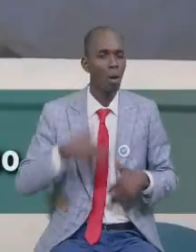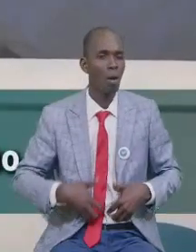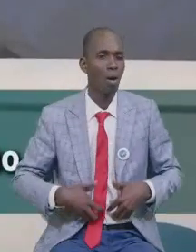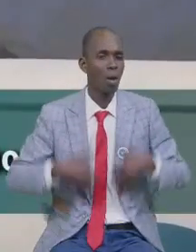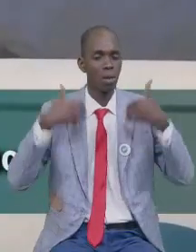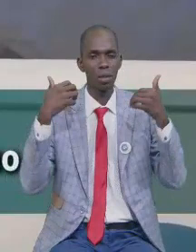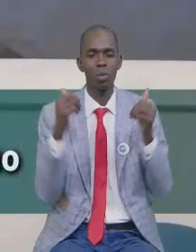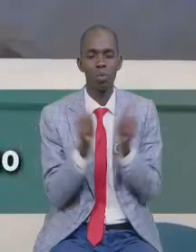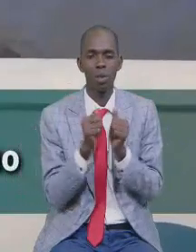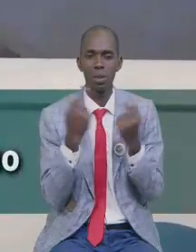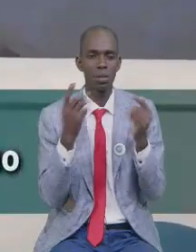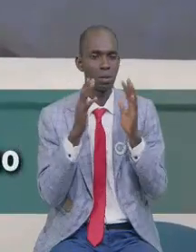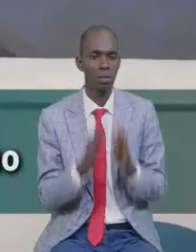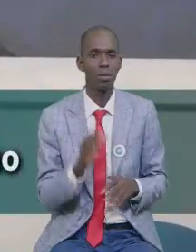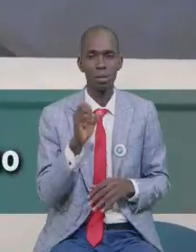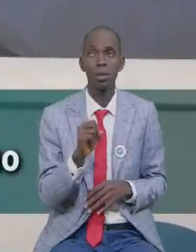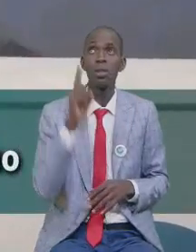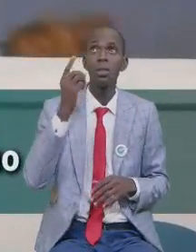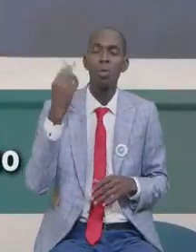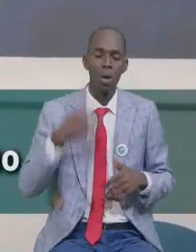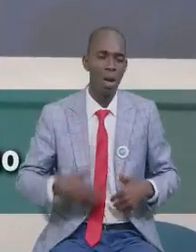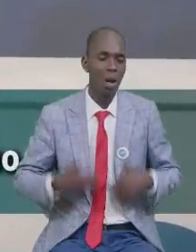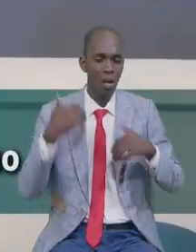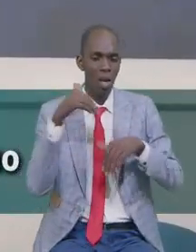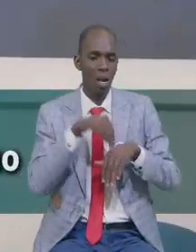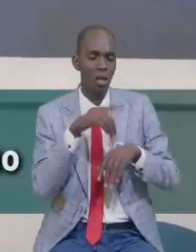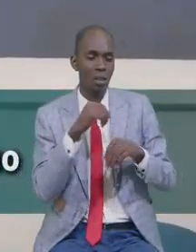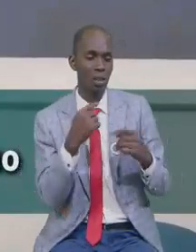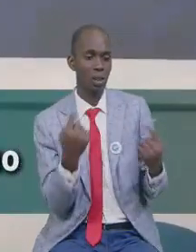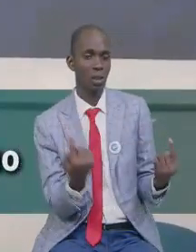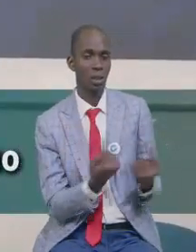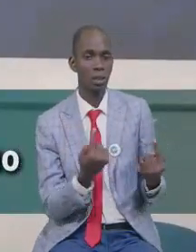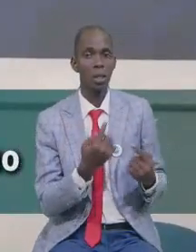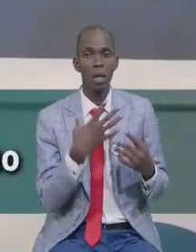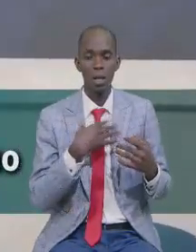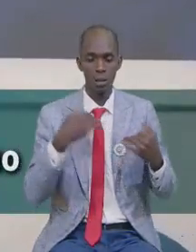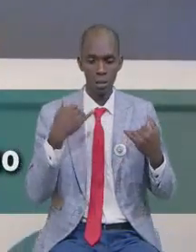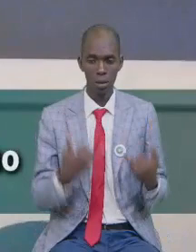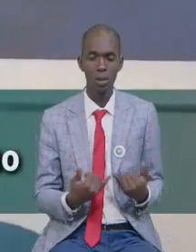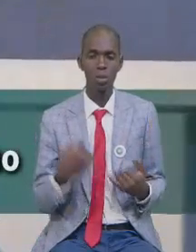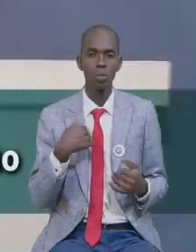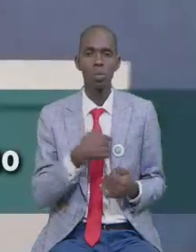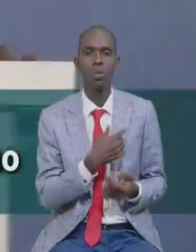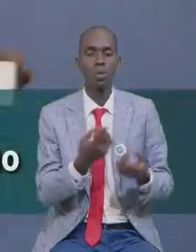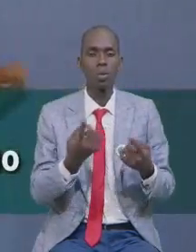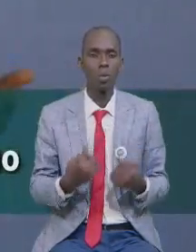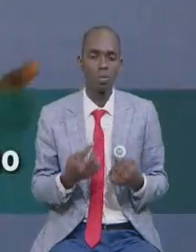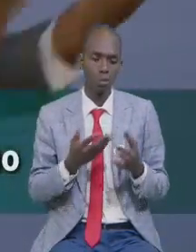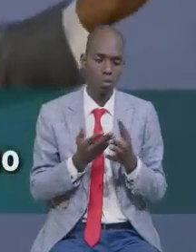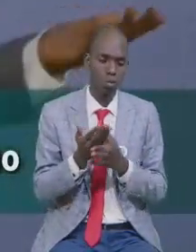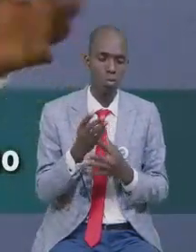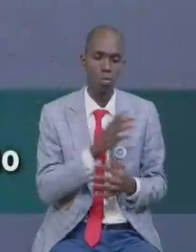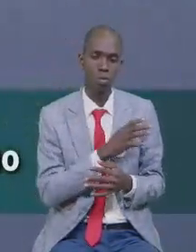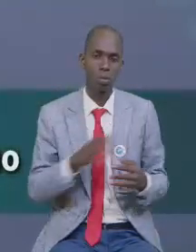He was angry at his sin. But now we come through Christ and we plead that the Lord,